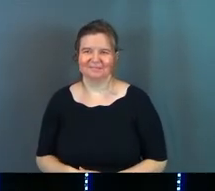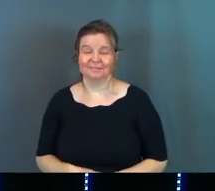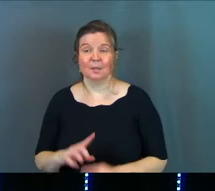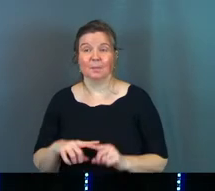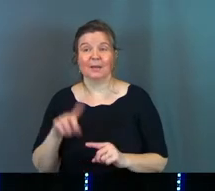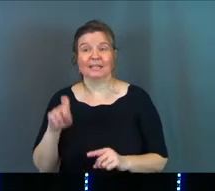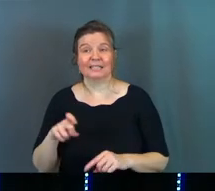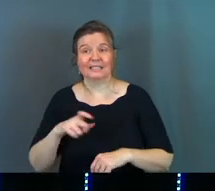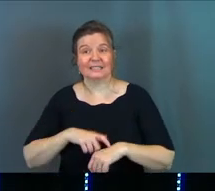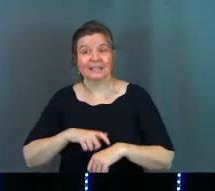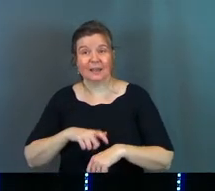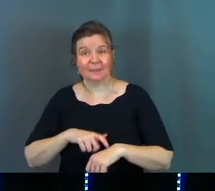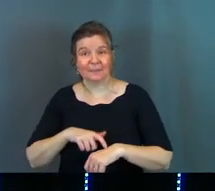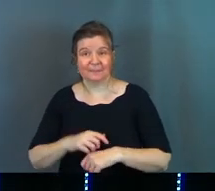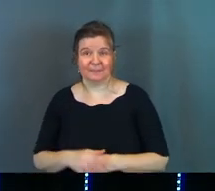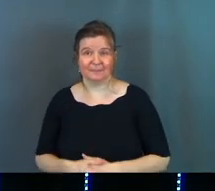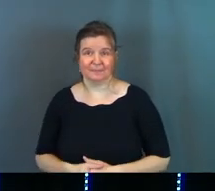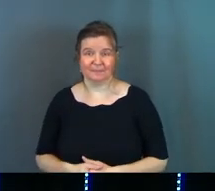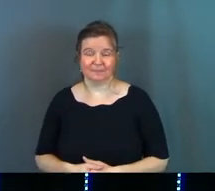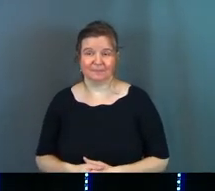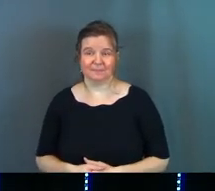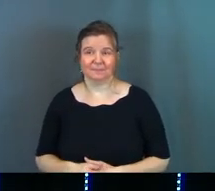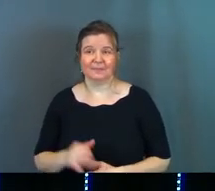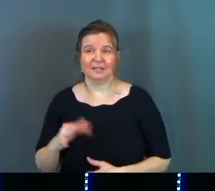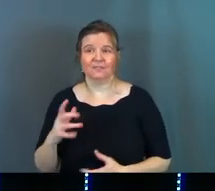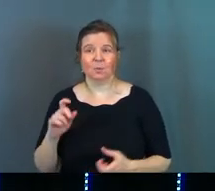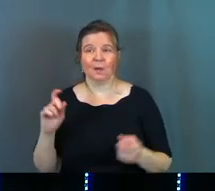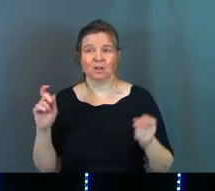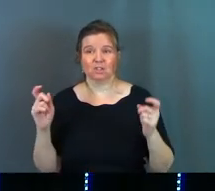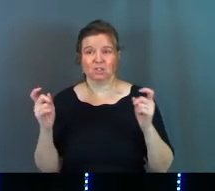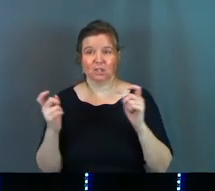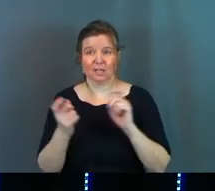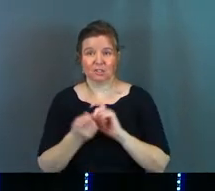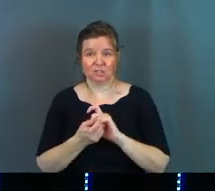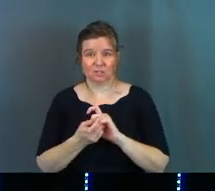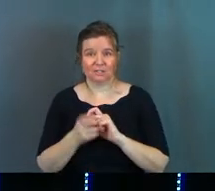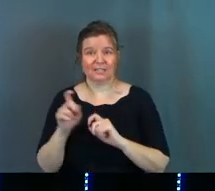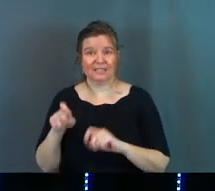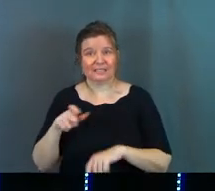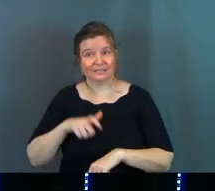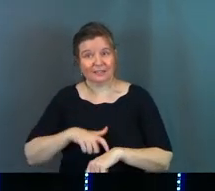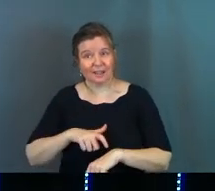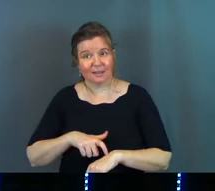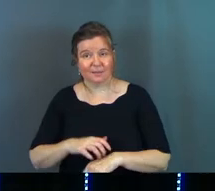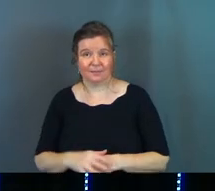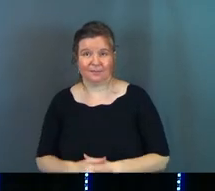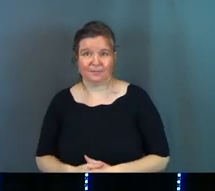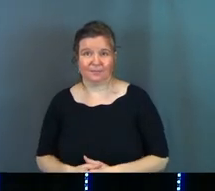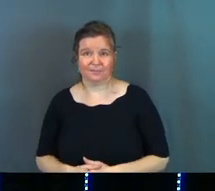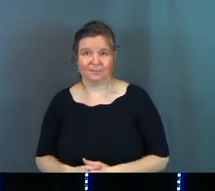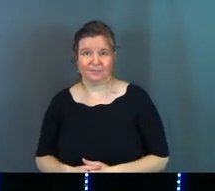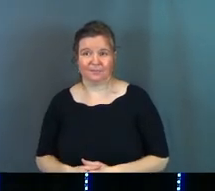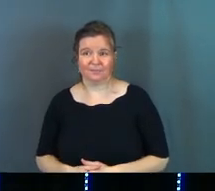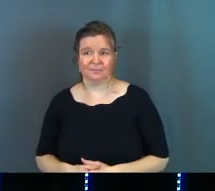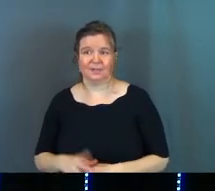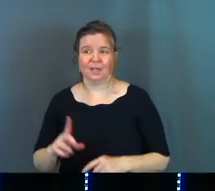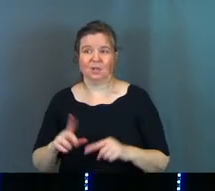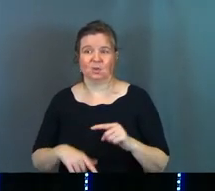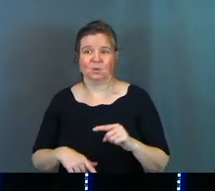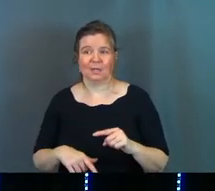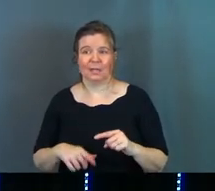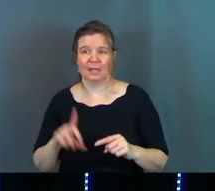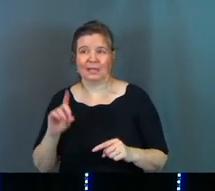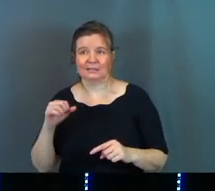But it needed time. And if you want to change, it needs time. And you can't